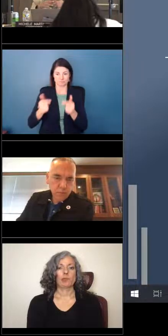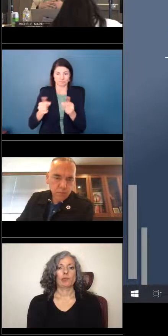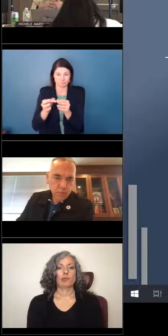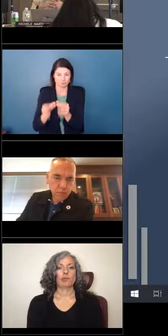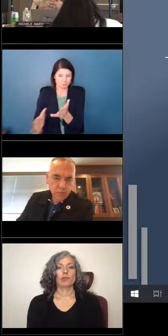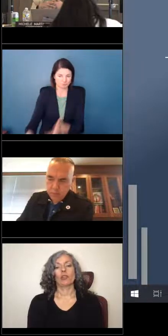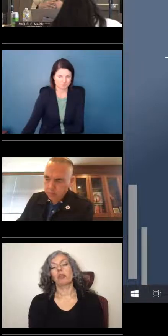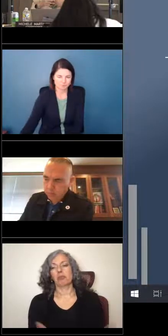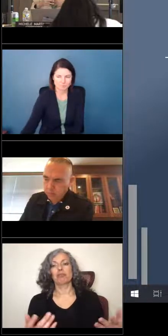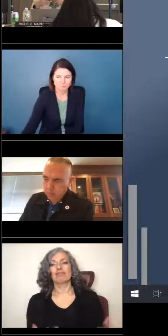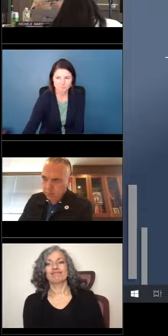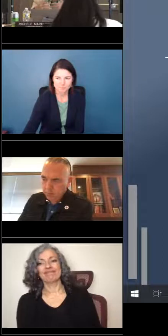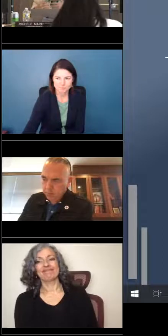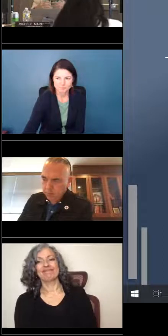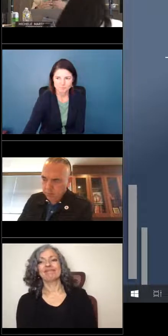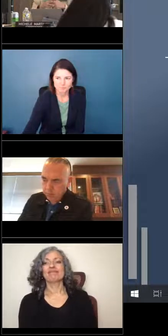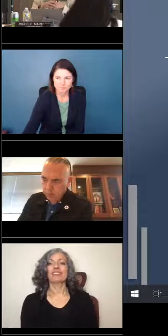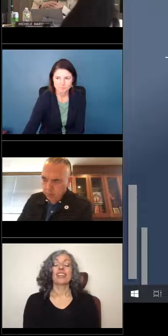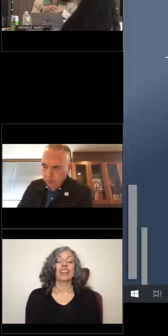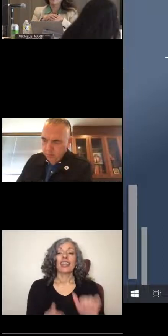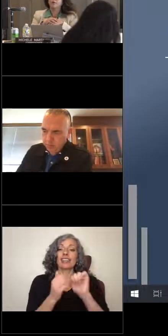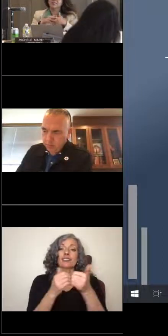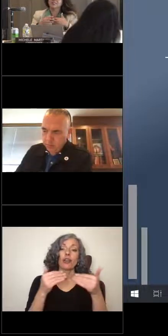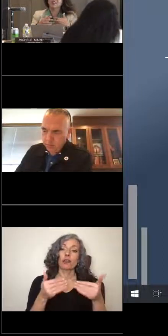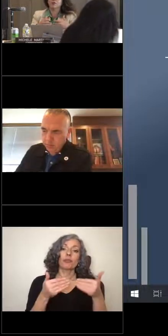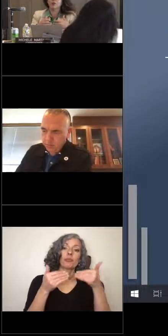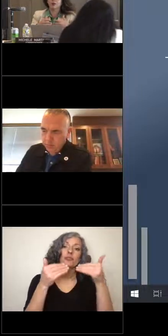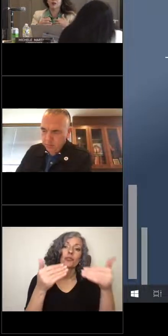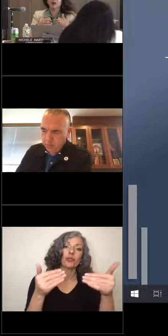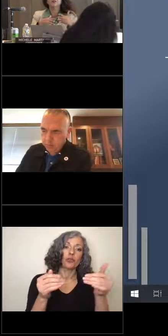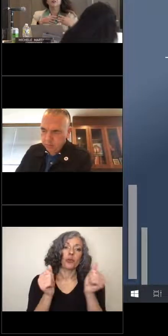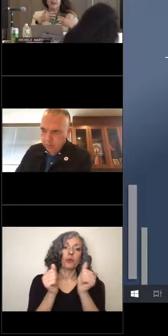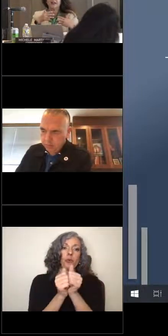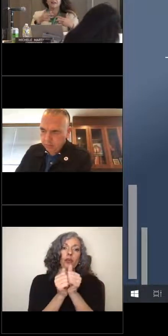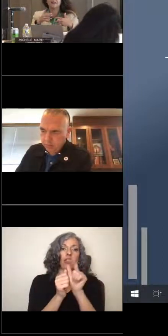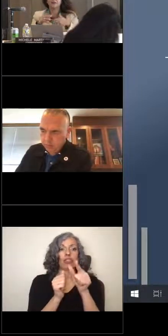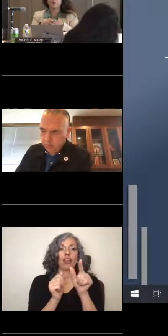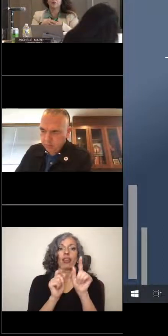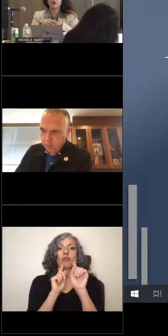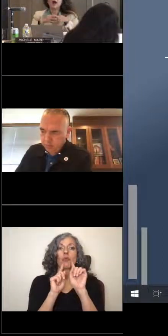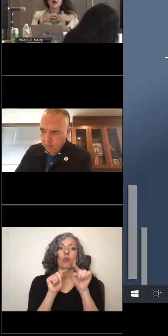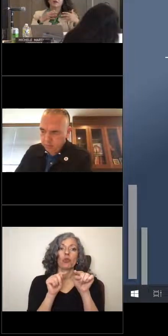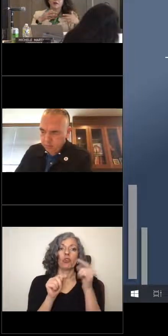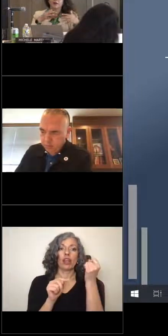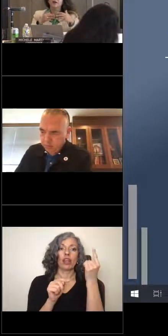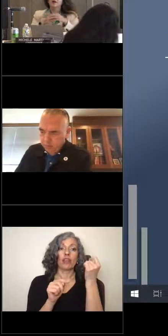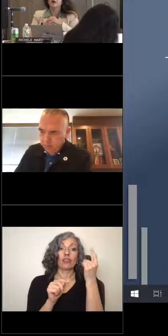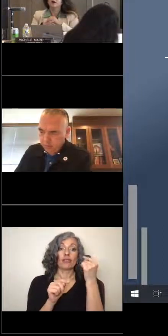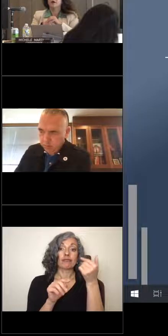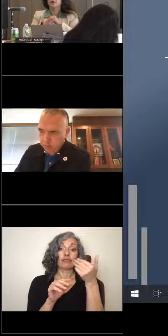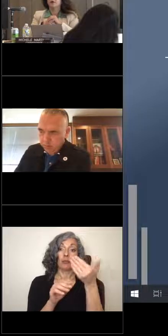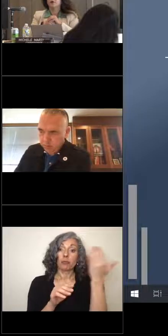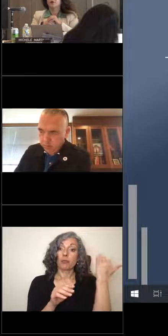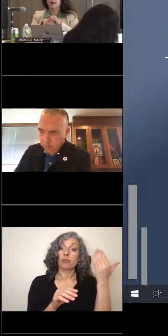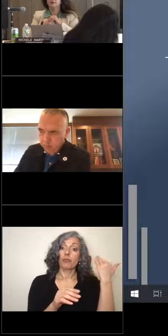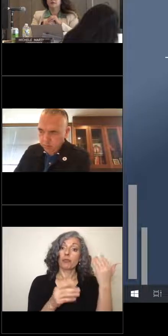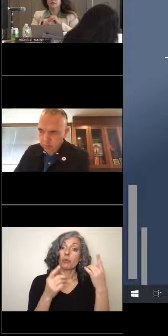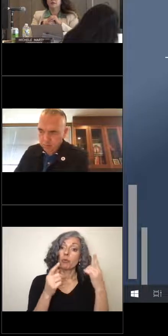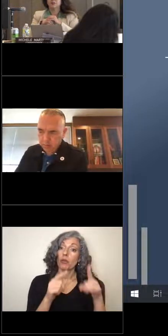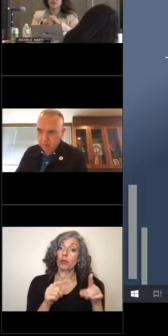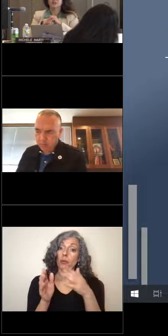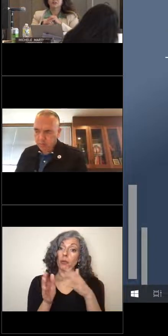going to move forward with this executive order, understanding, prior, plans